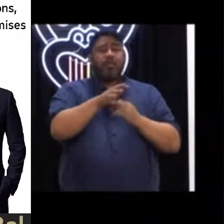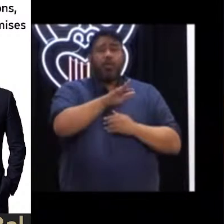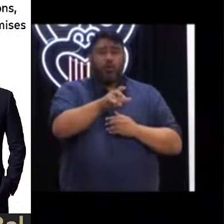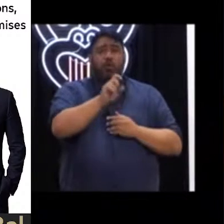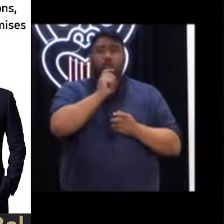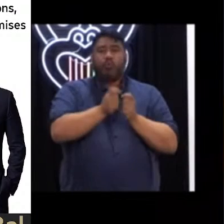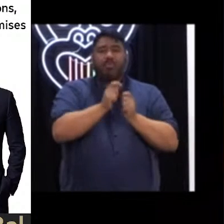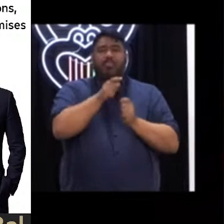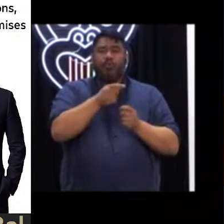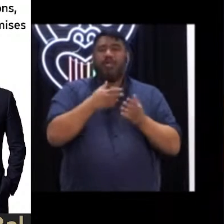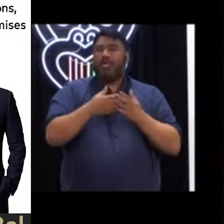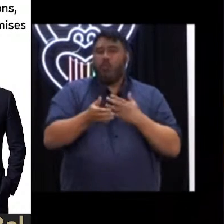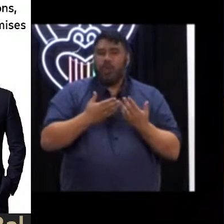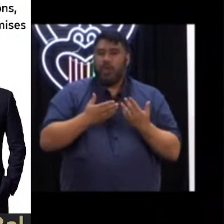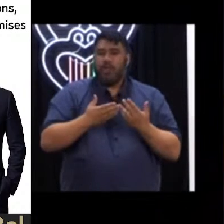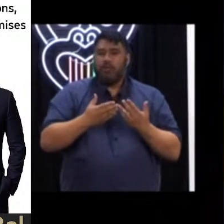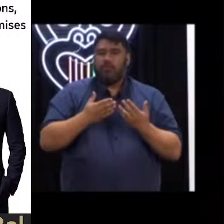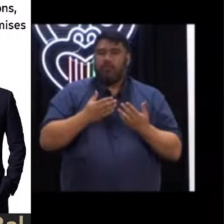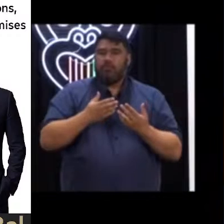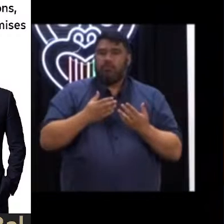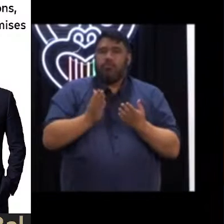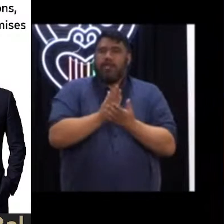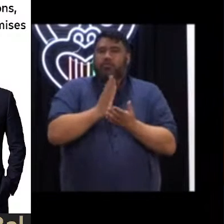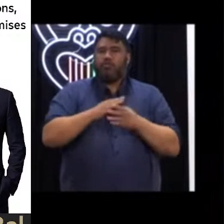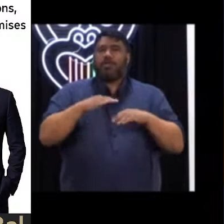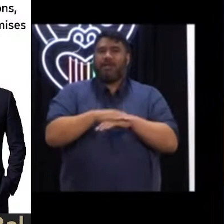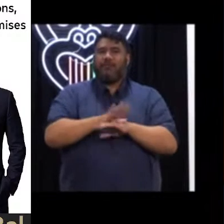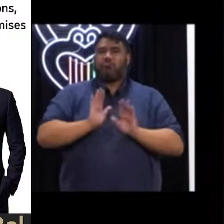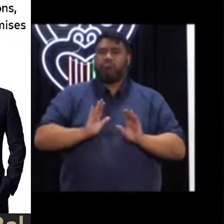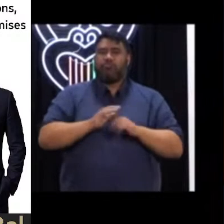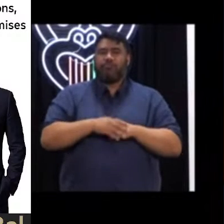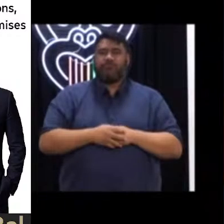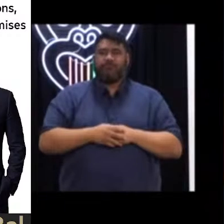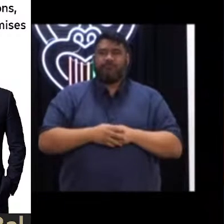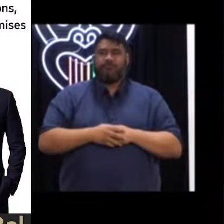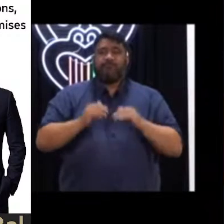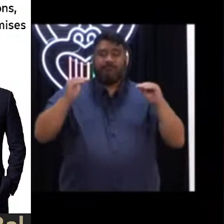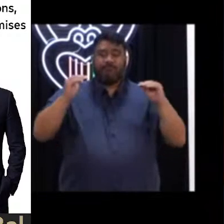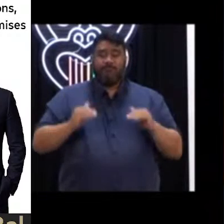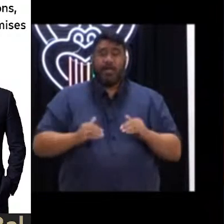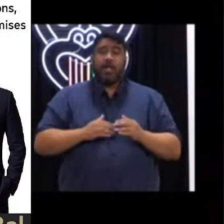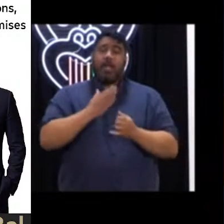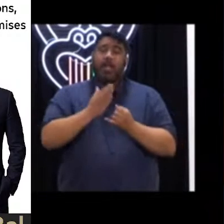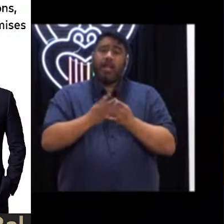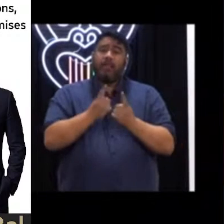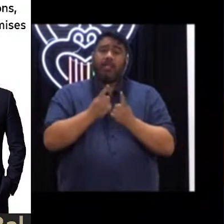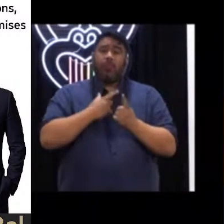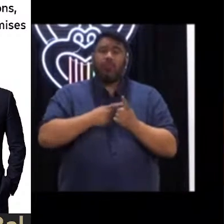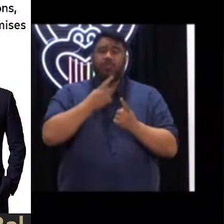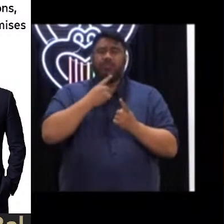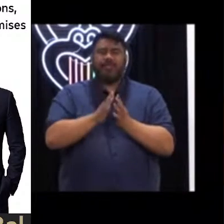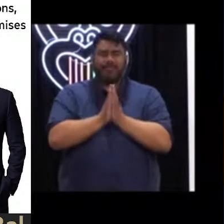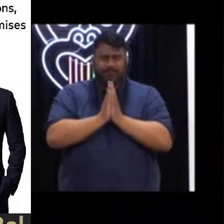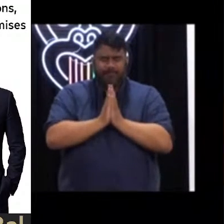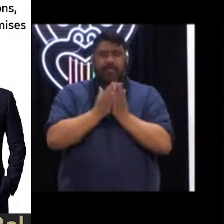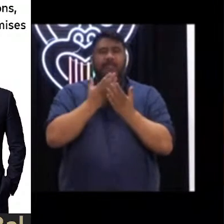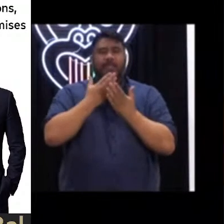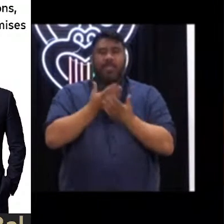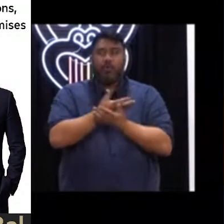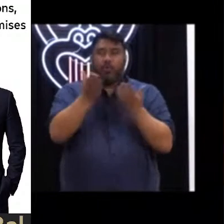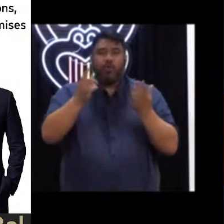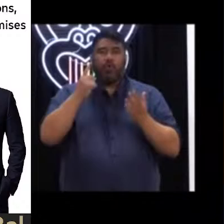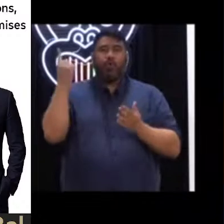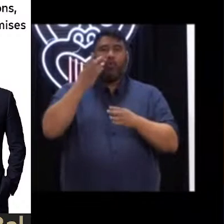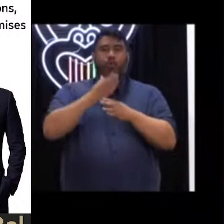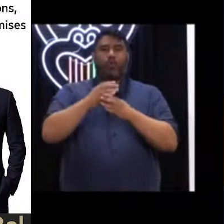ED. Finally, a shout out today for hard-working Auckland paramedics who continue to go each day into the homes of hundreds